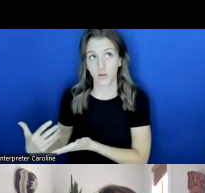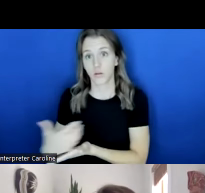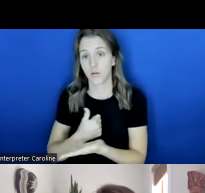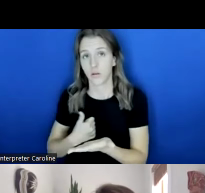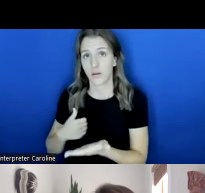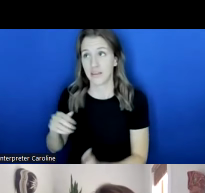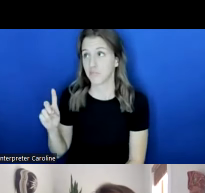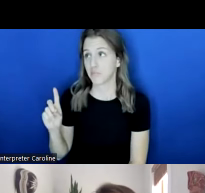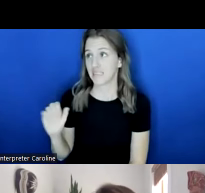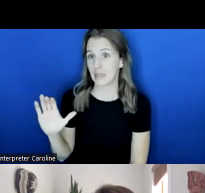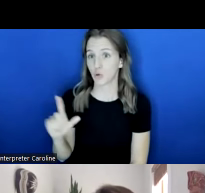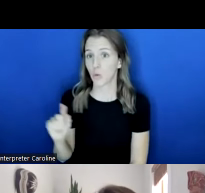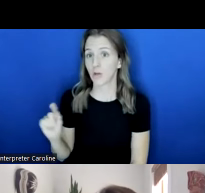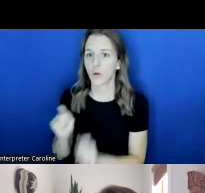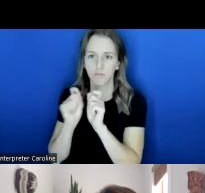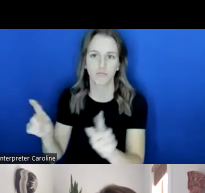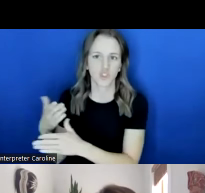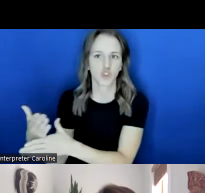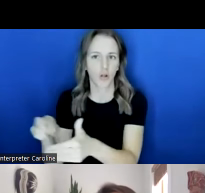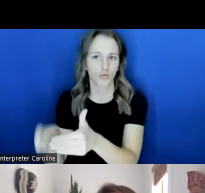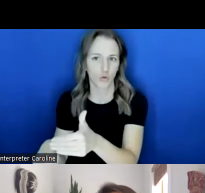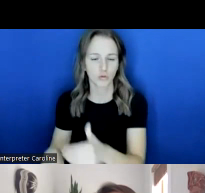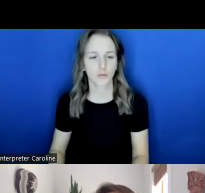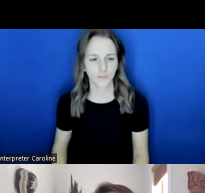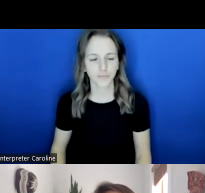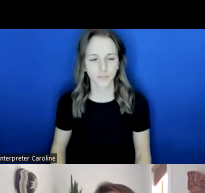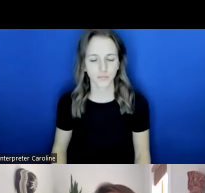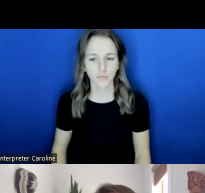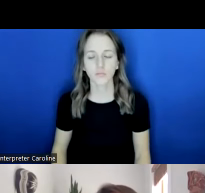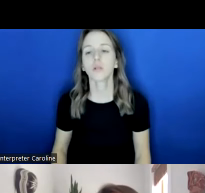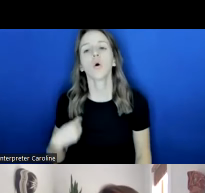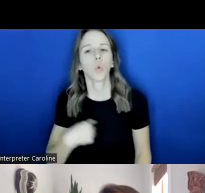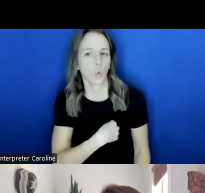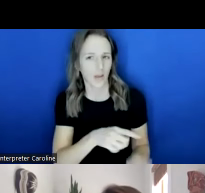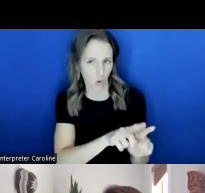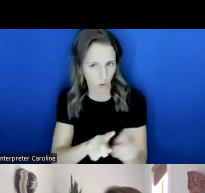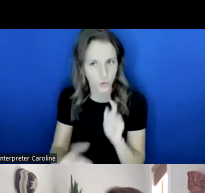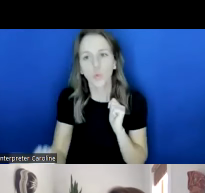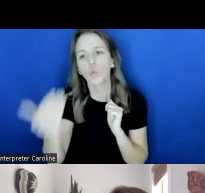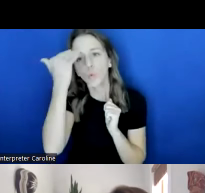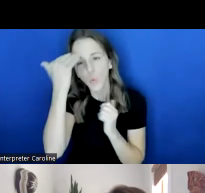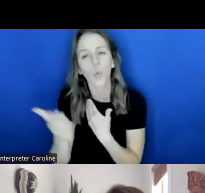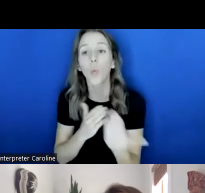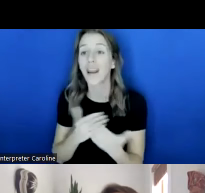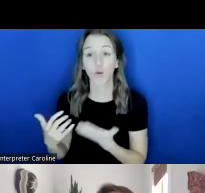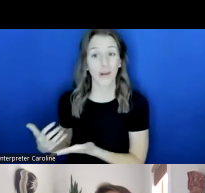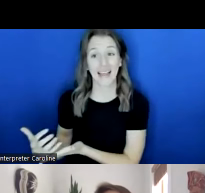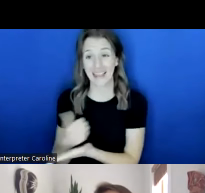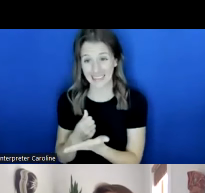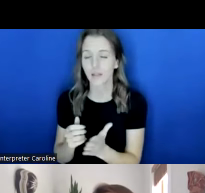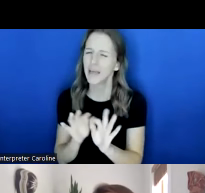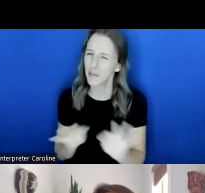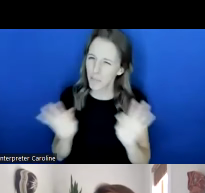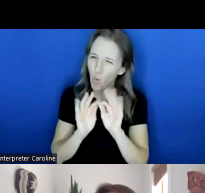2020. We also knew that whatever information we collected needed to be detailed enough to not just tell